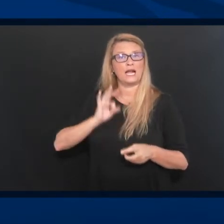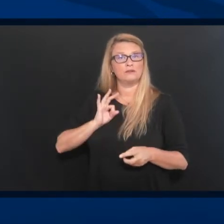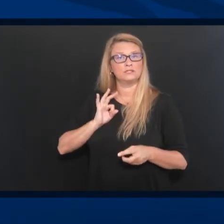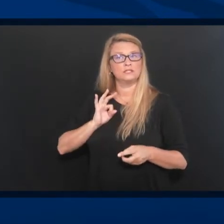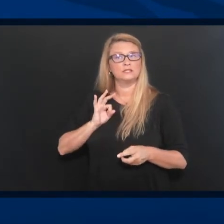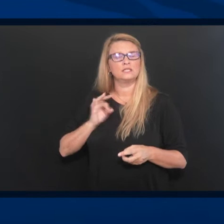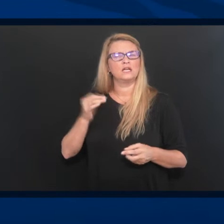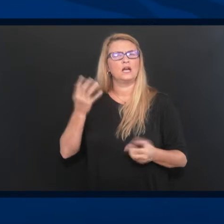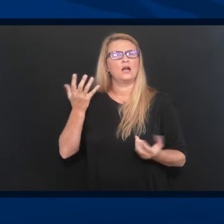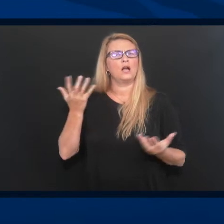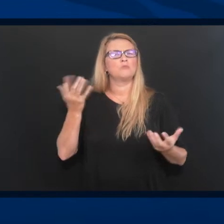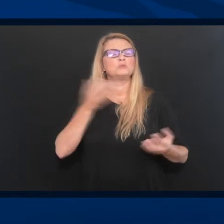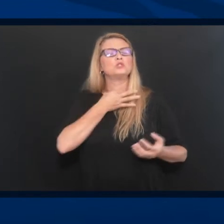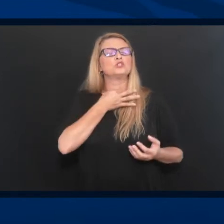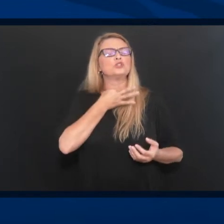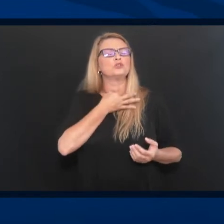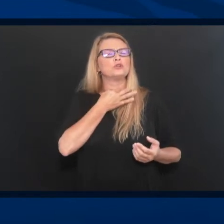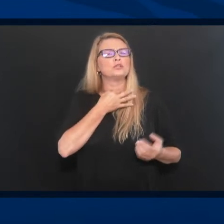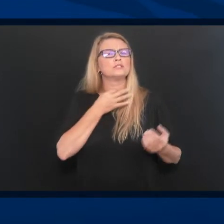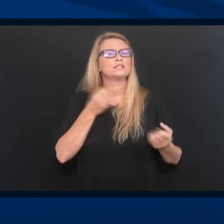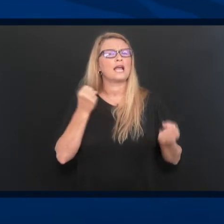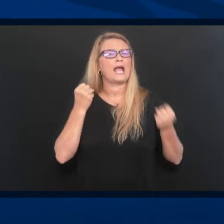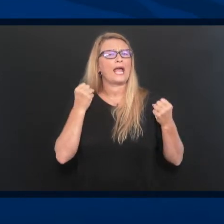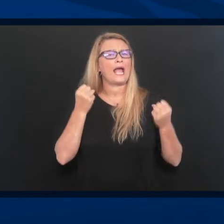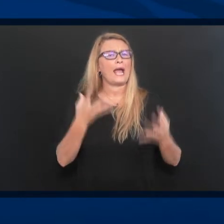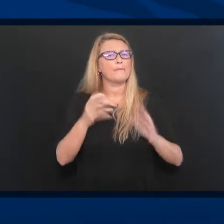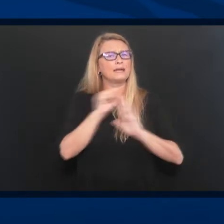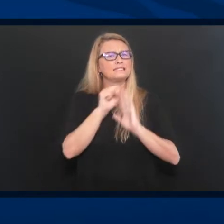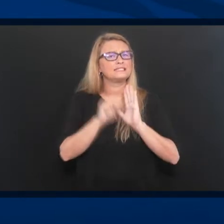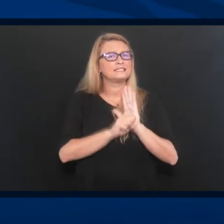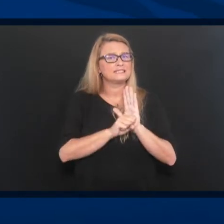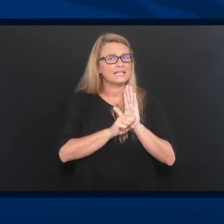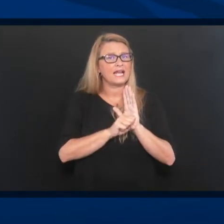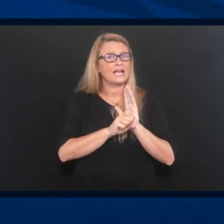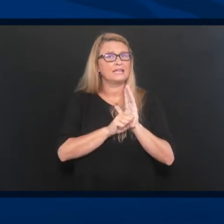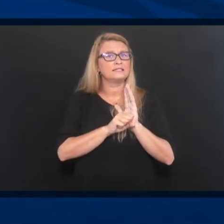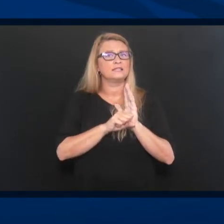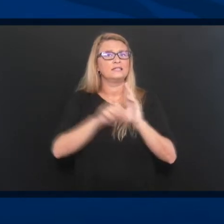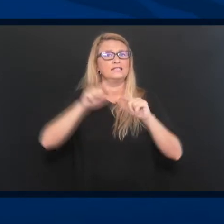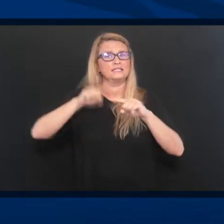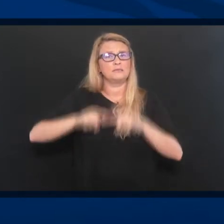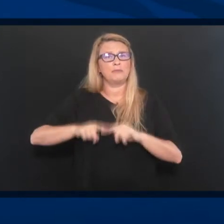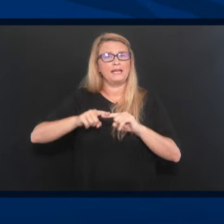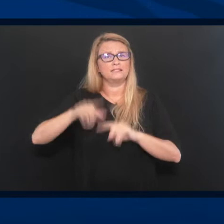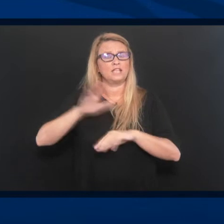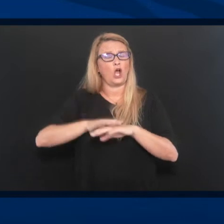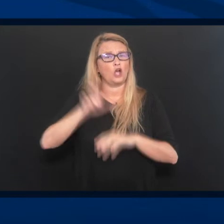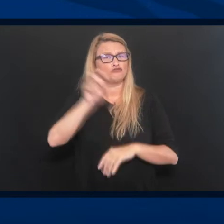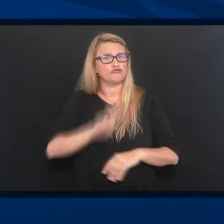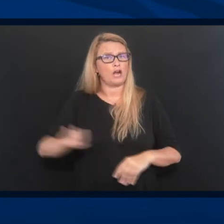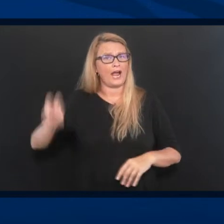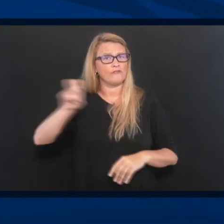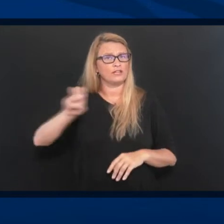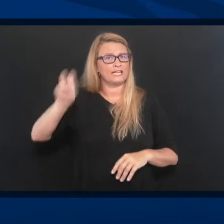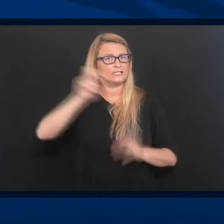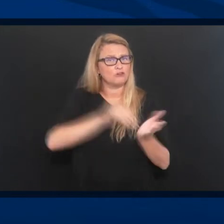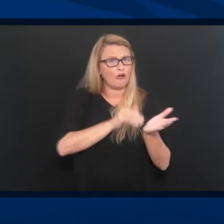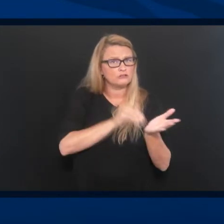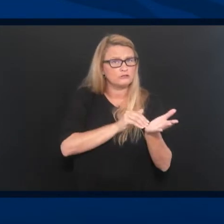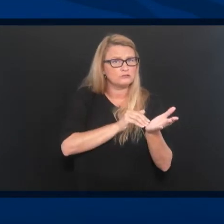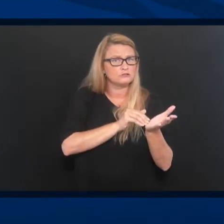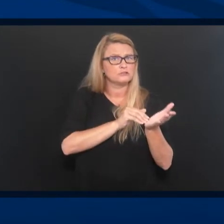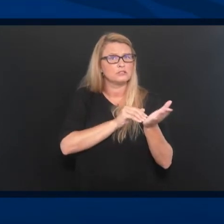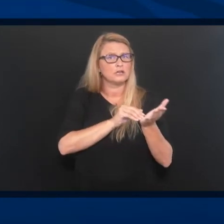to how much the state relies on maybe traveling practitioners, because I would imagine it would be